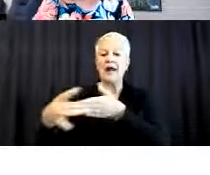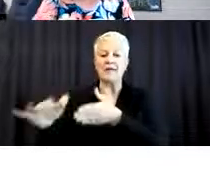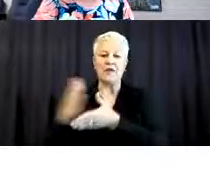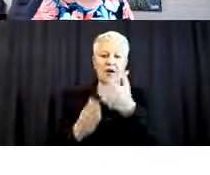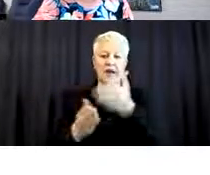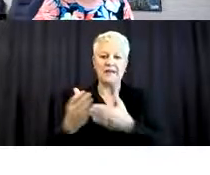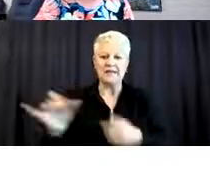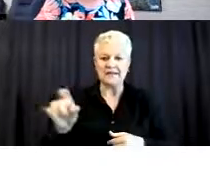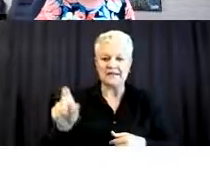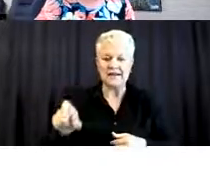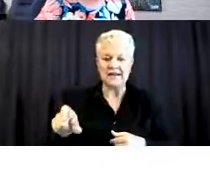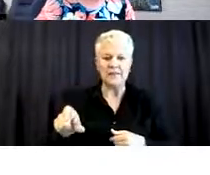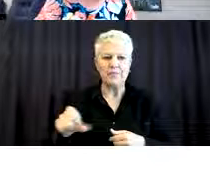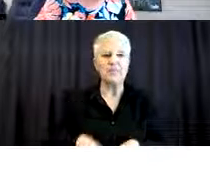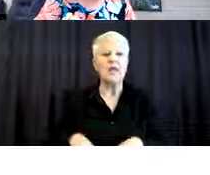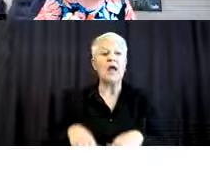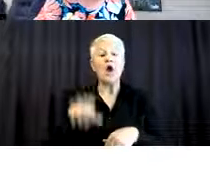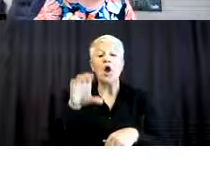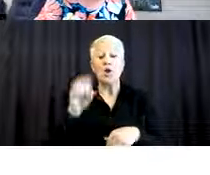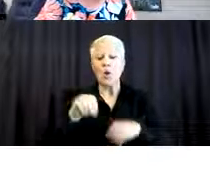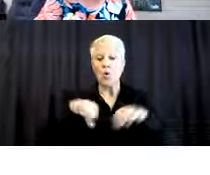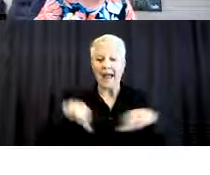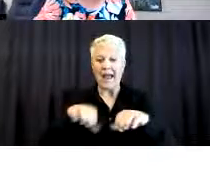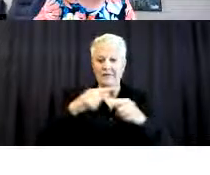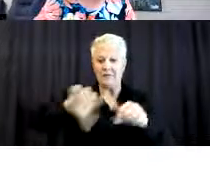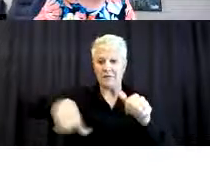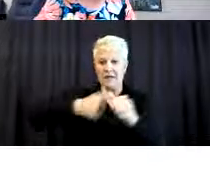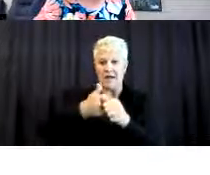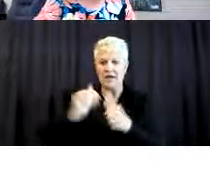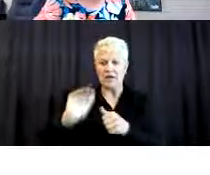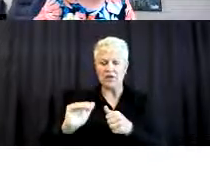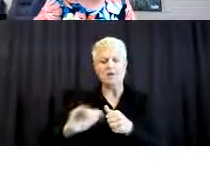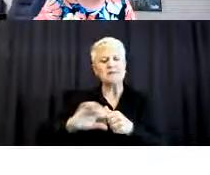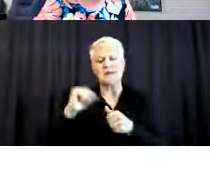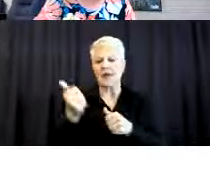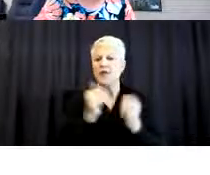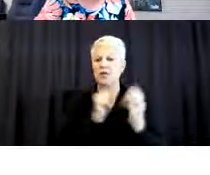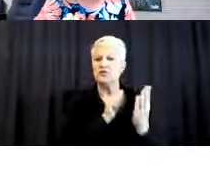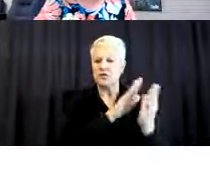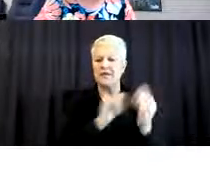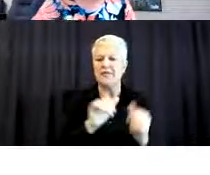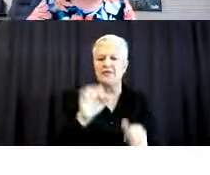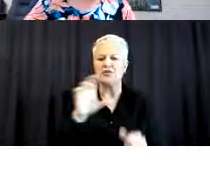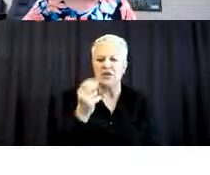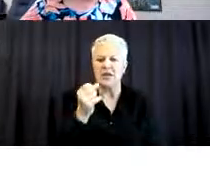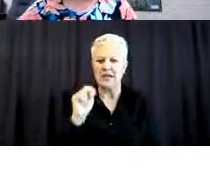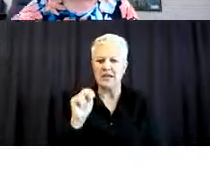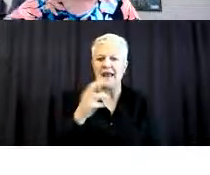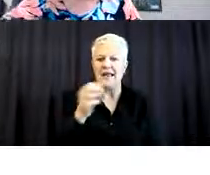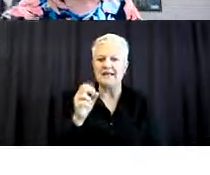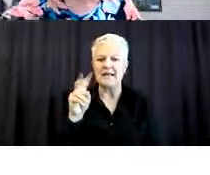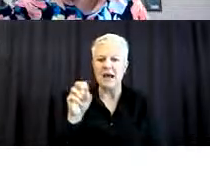needed. Coacting from behind a child is another strategy that Chen and Downing talked about.